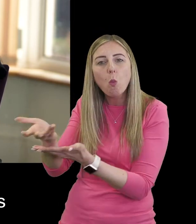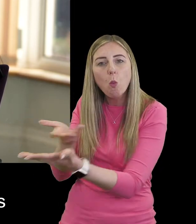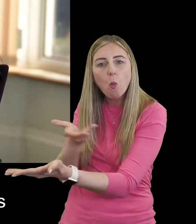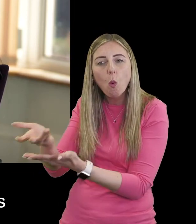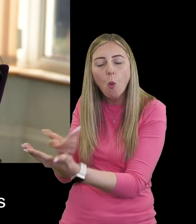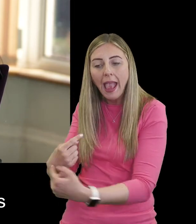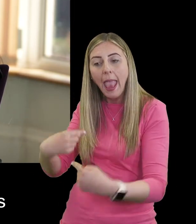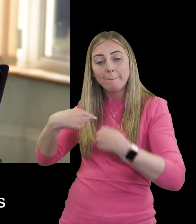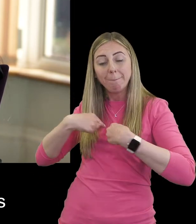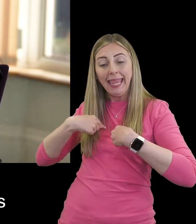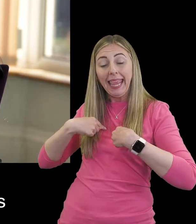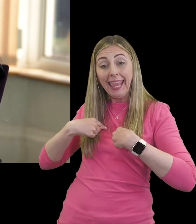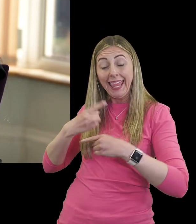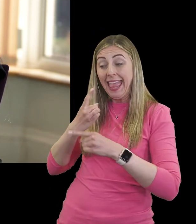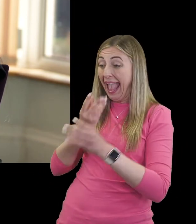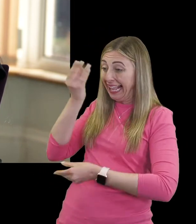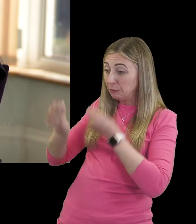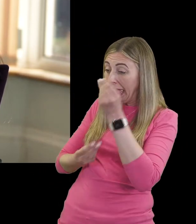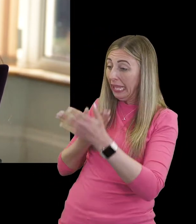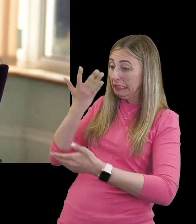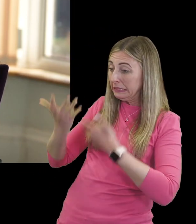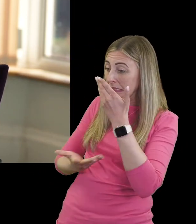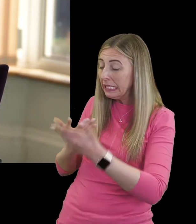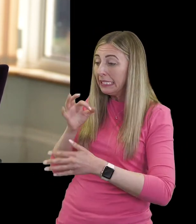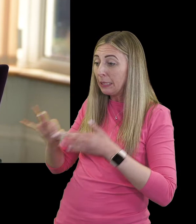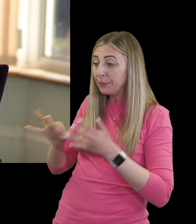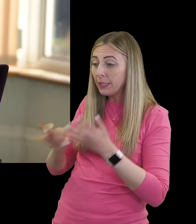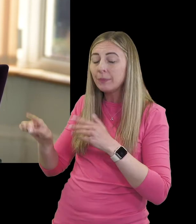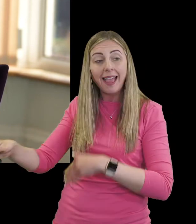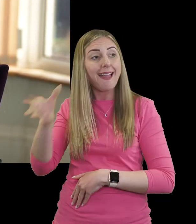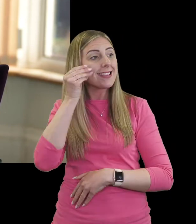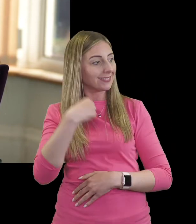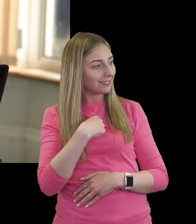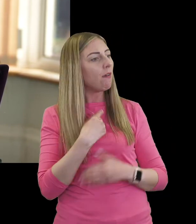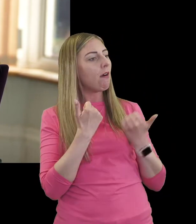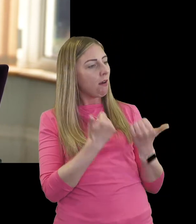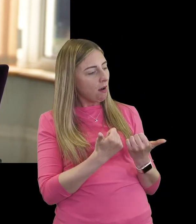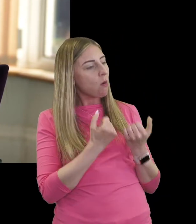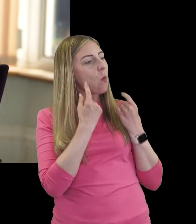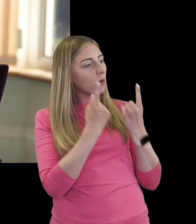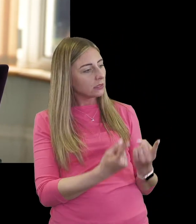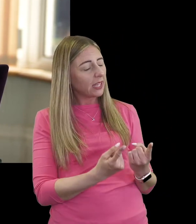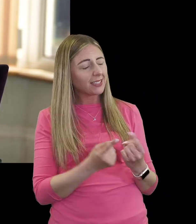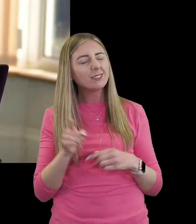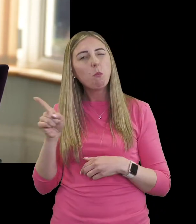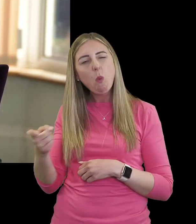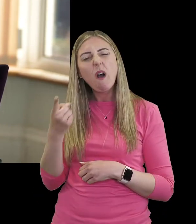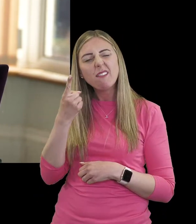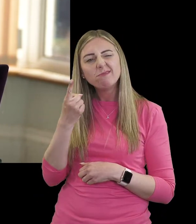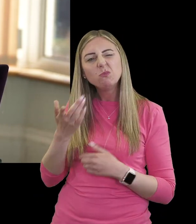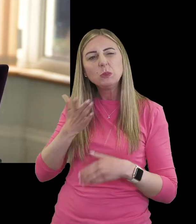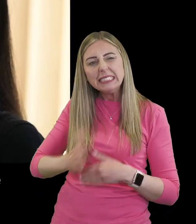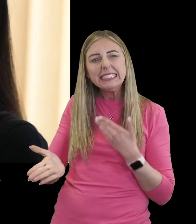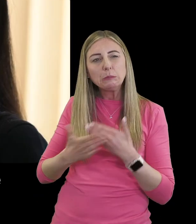being able to talk about my symptoms and how they affect me, and people listening to that. Again, I still think it needs to go a